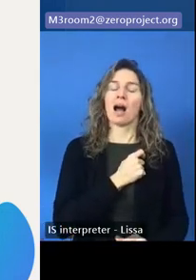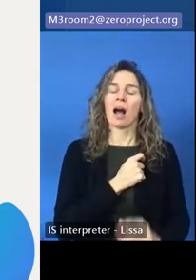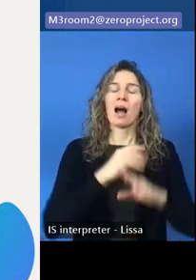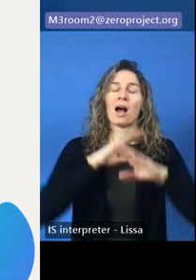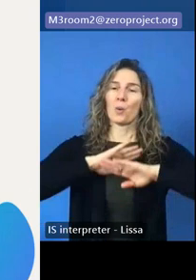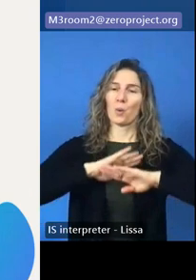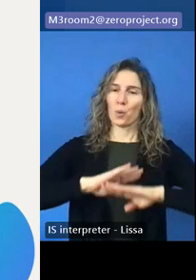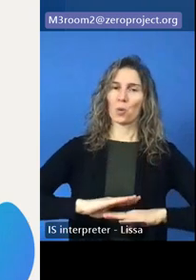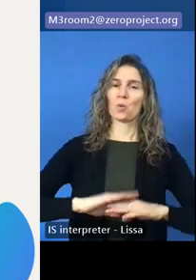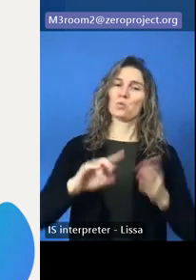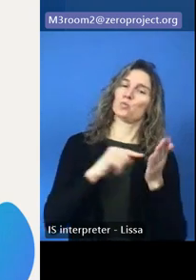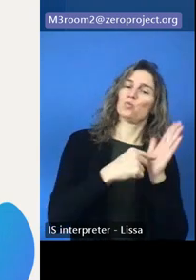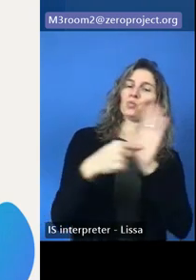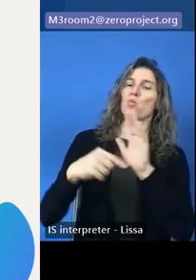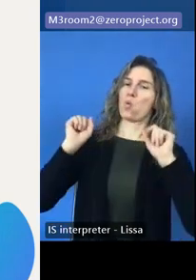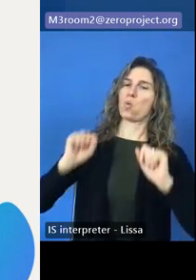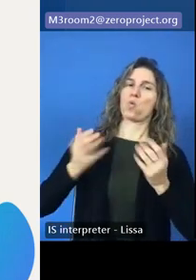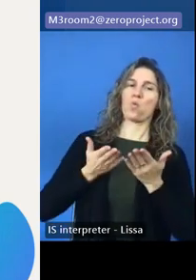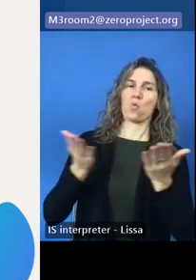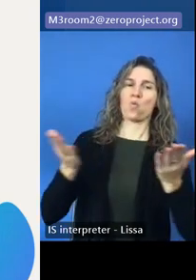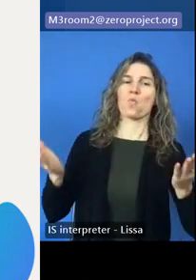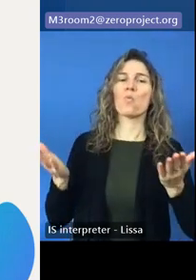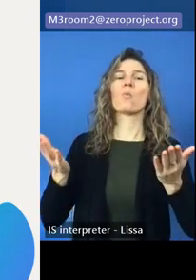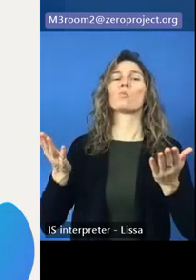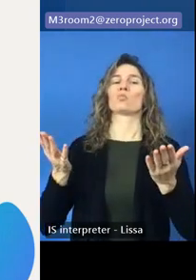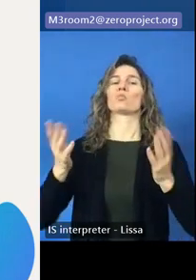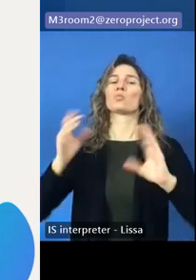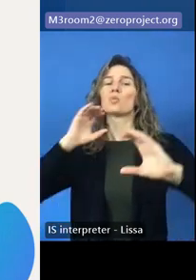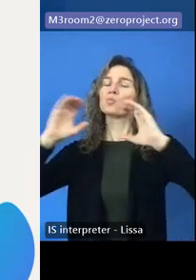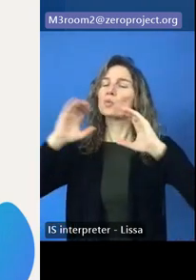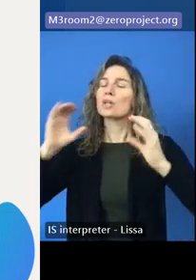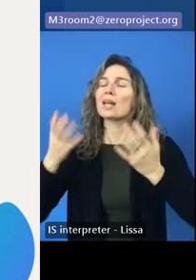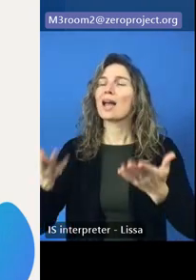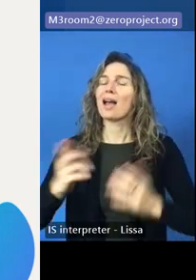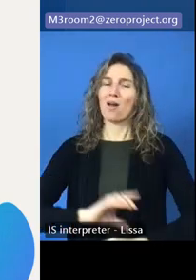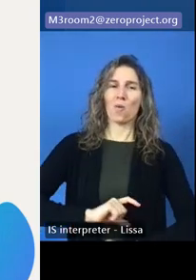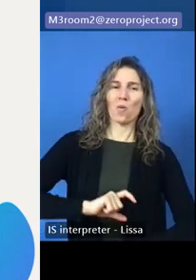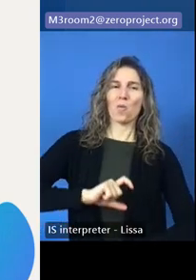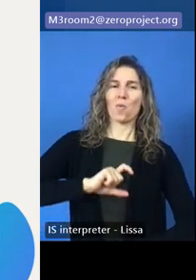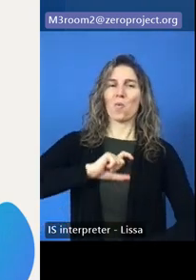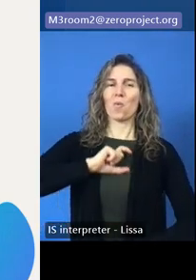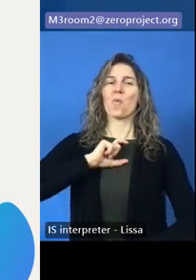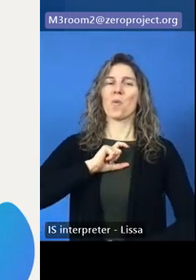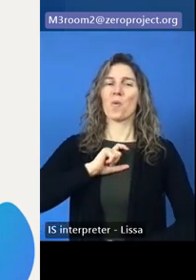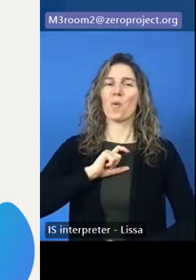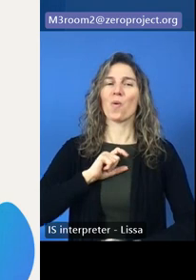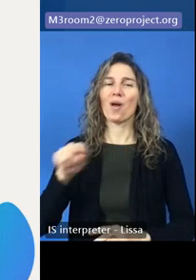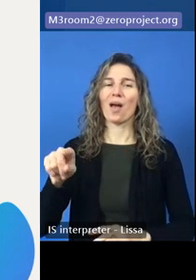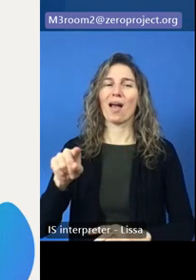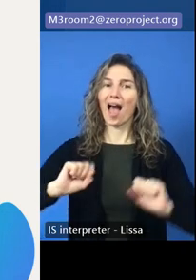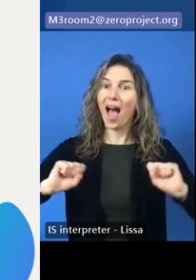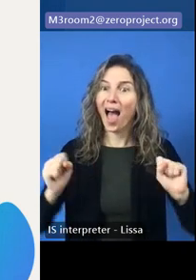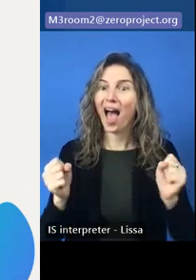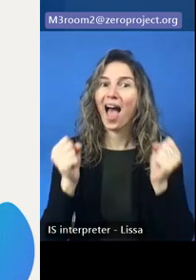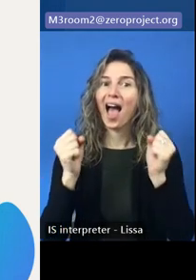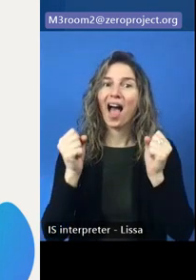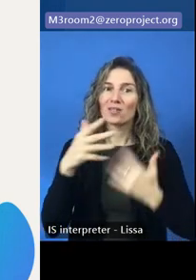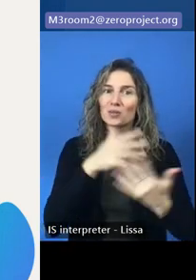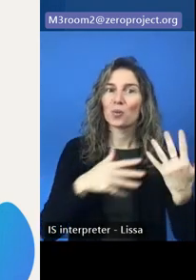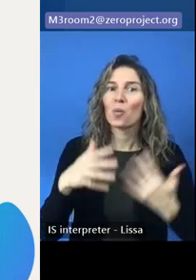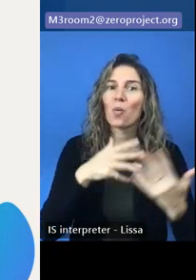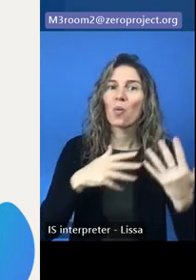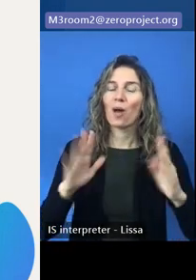world, where we learn to communicate and answer uncomfortable questions. Our participants at this block, they are finding